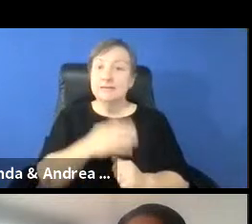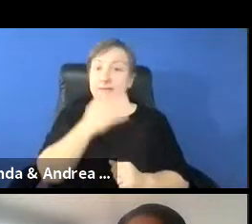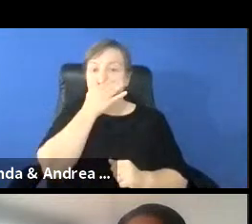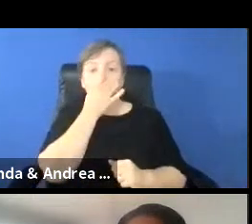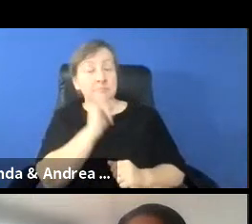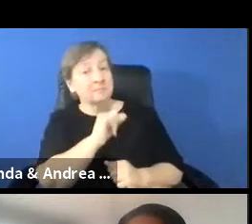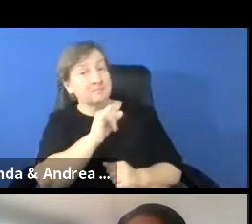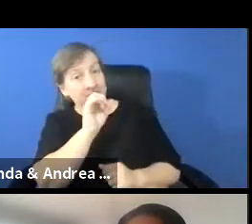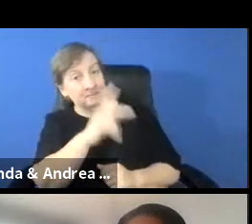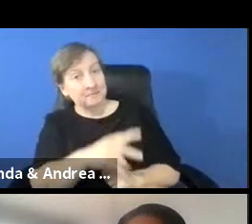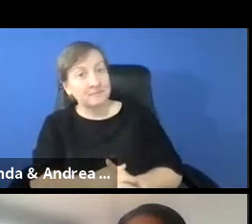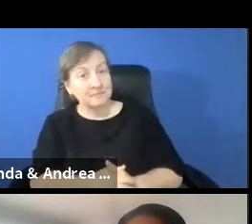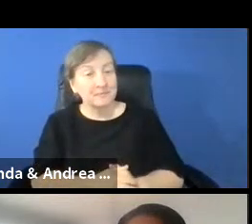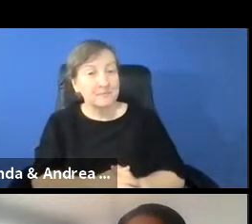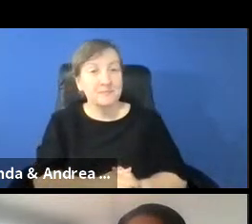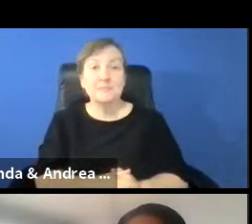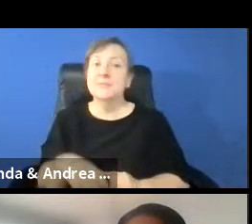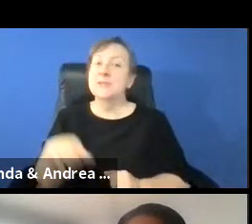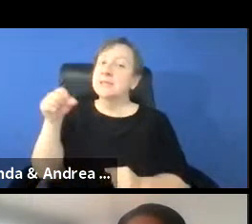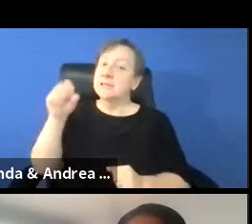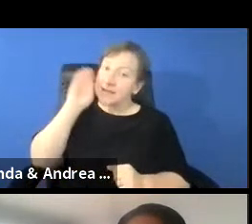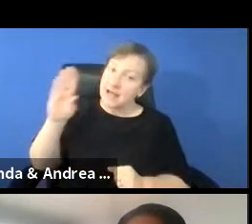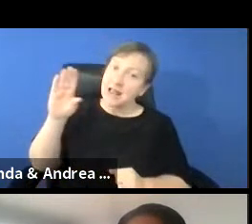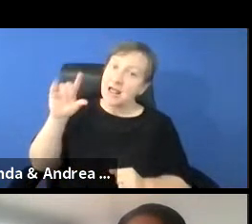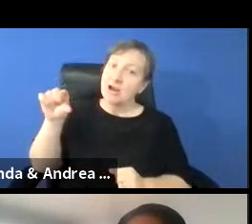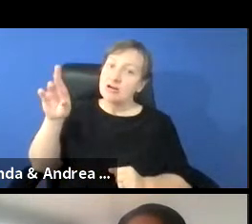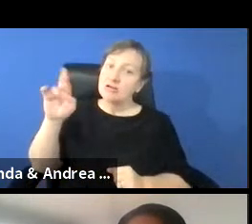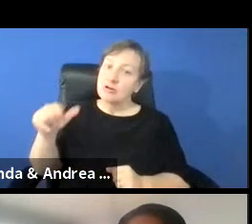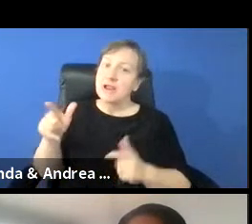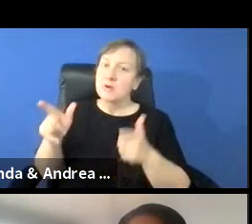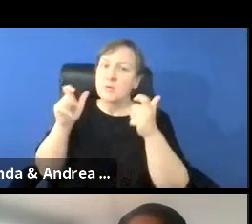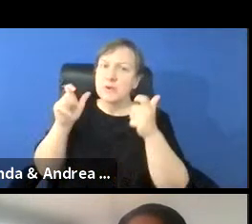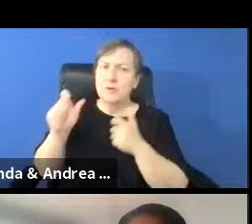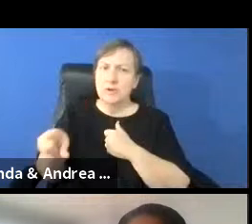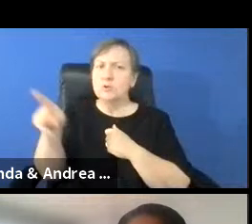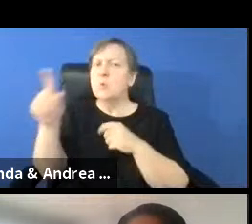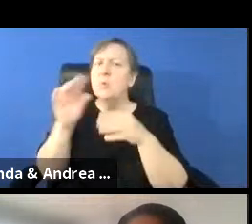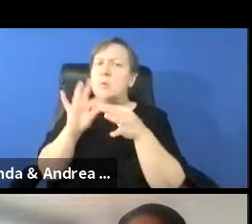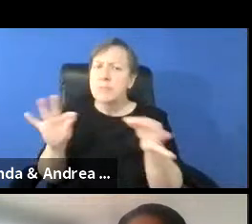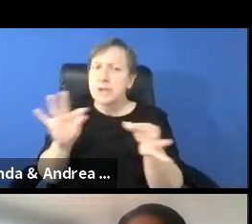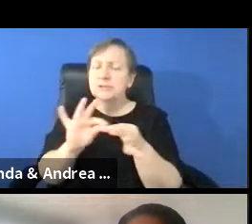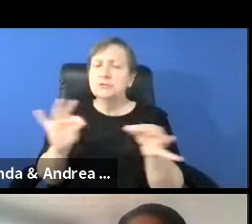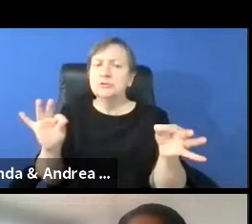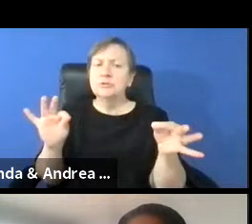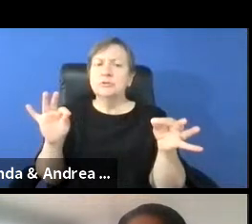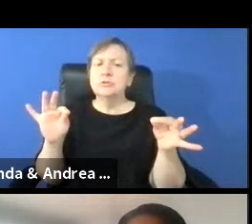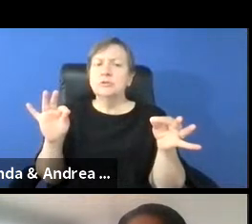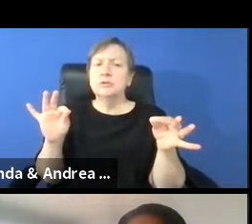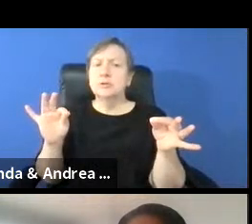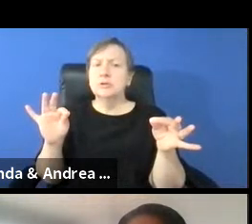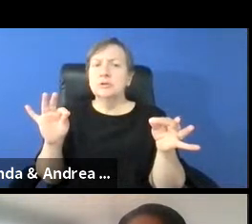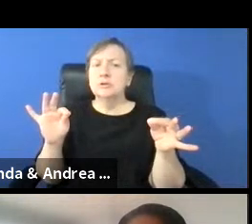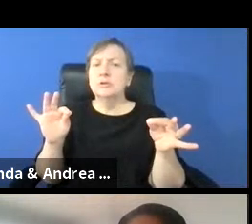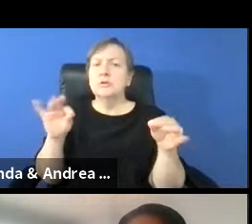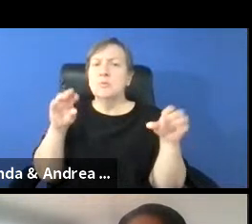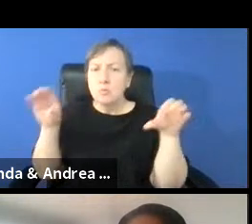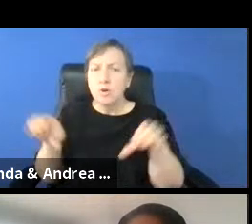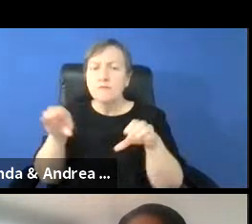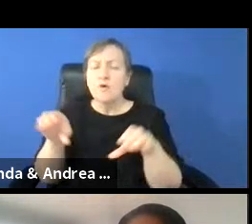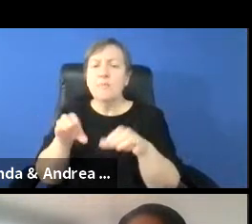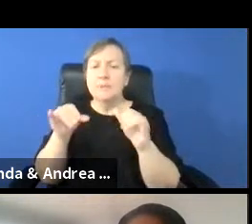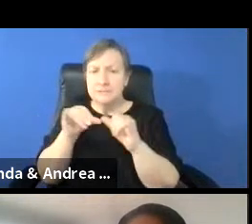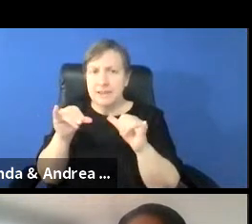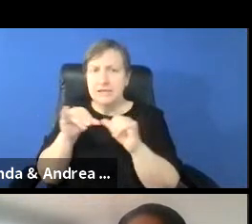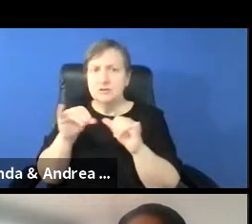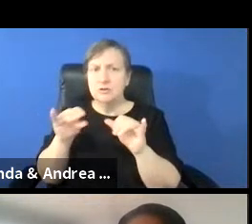okay. Yeah. Hey, Greg, I just had a quick question for you. So you mentioned that the performance measures were introduced